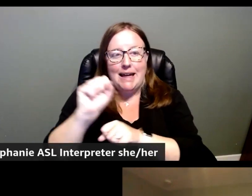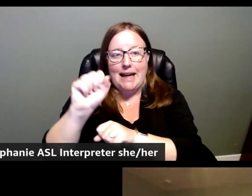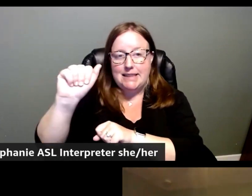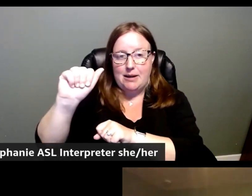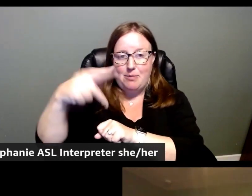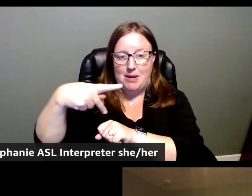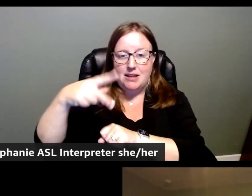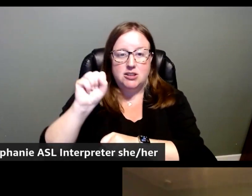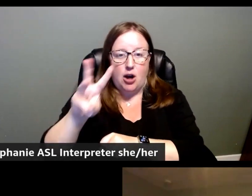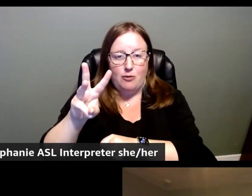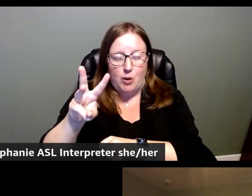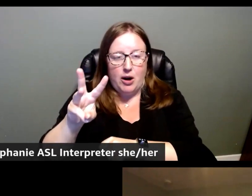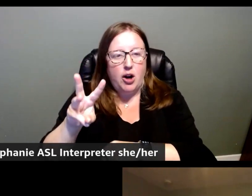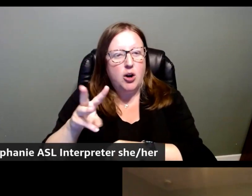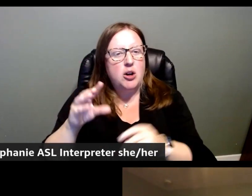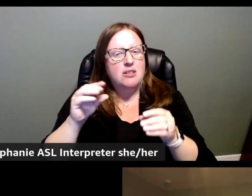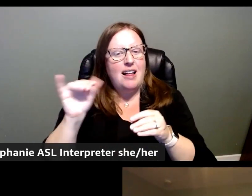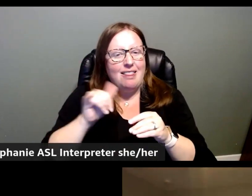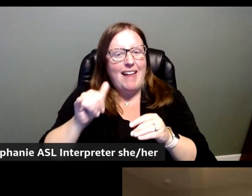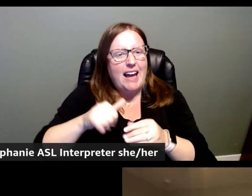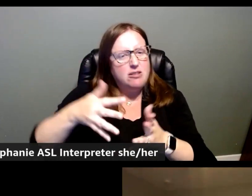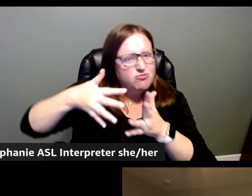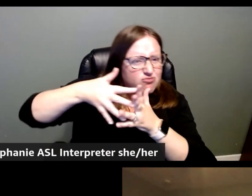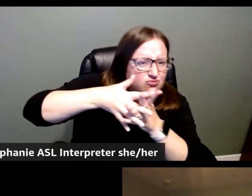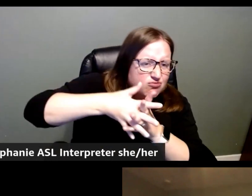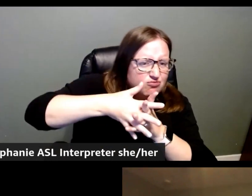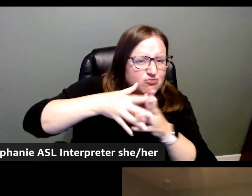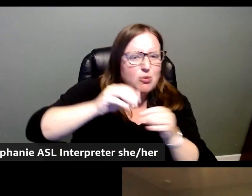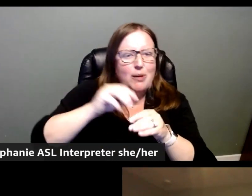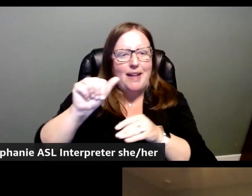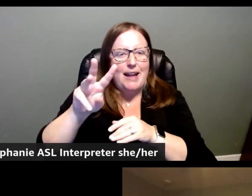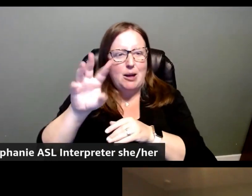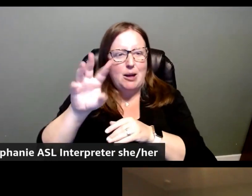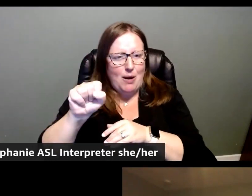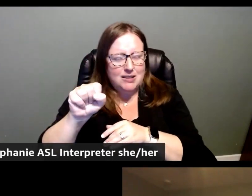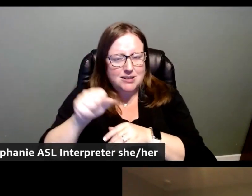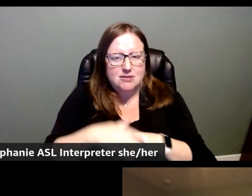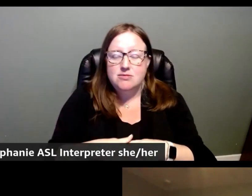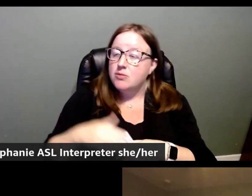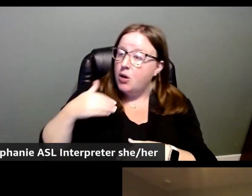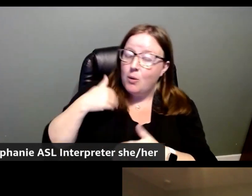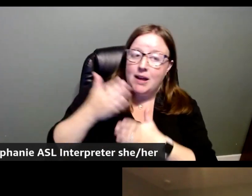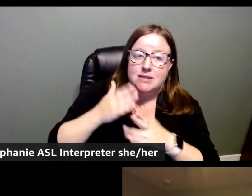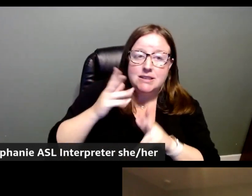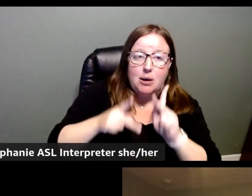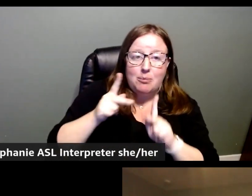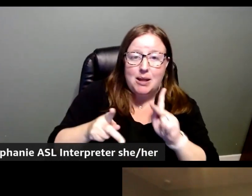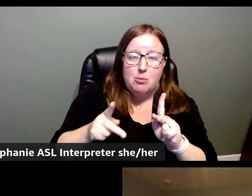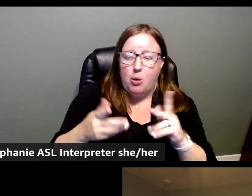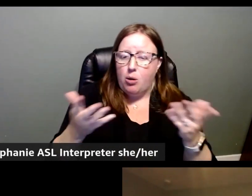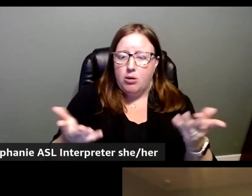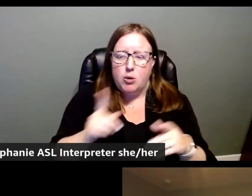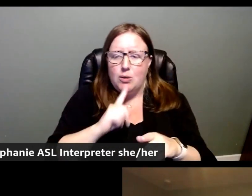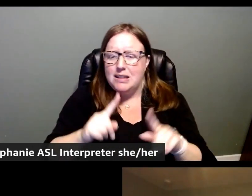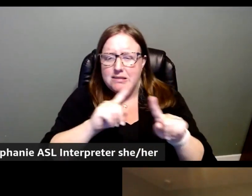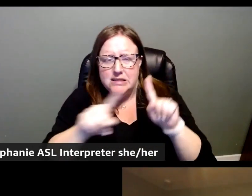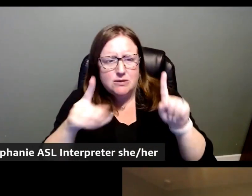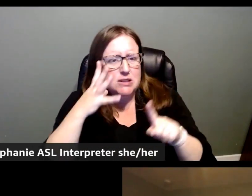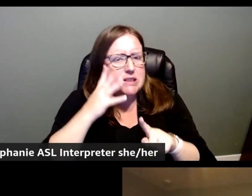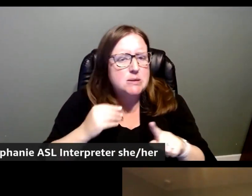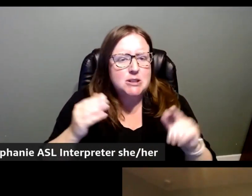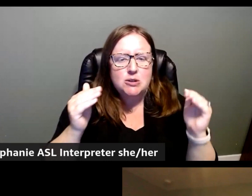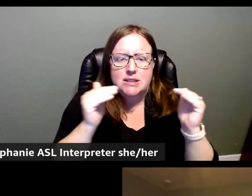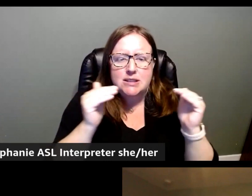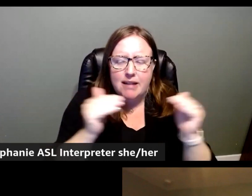feel like it was born to run in AWS. And we've got people who are of all different experience